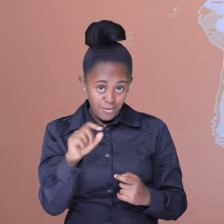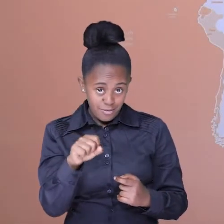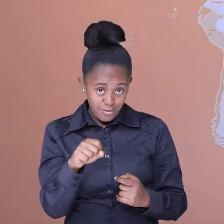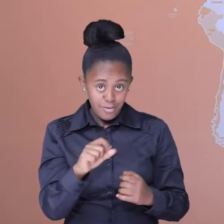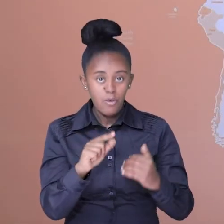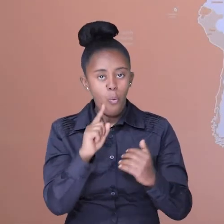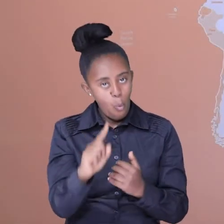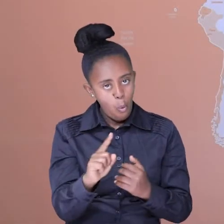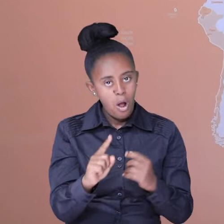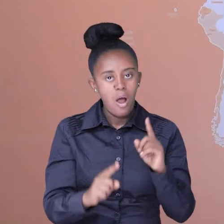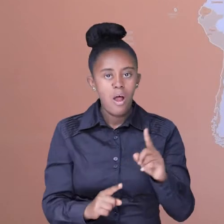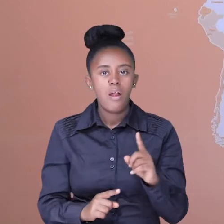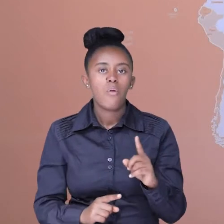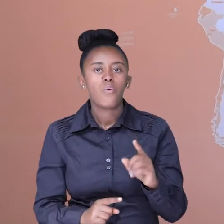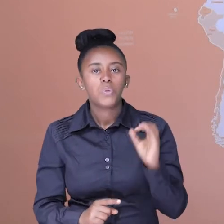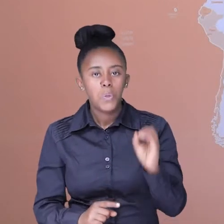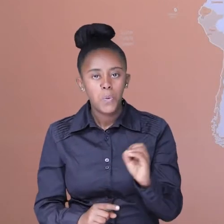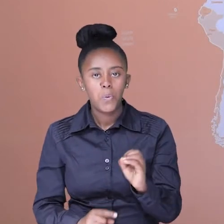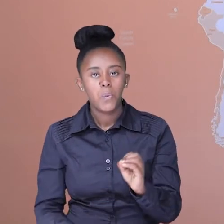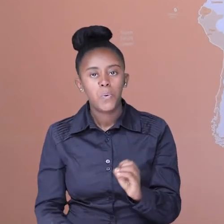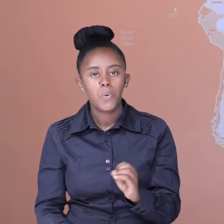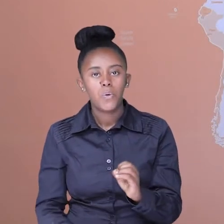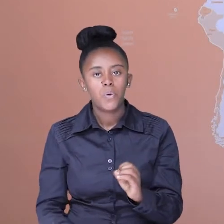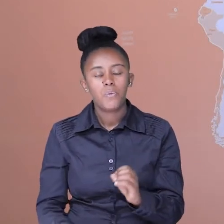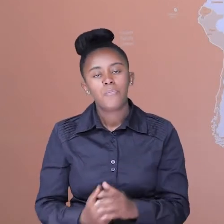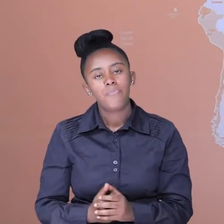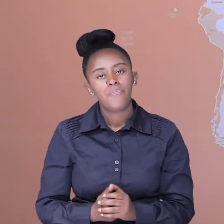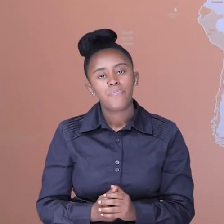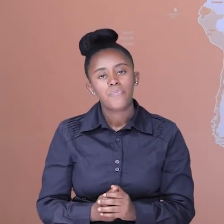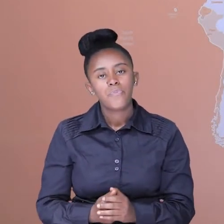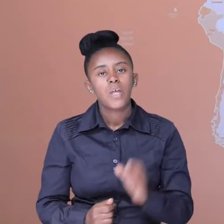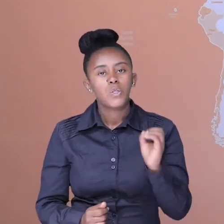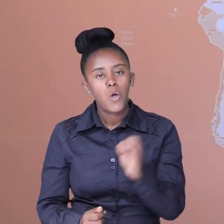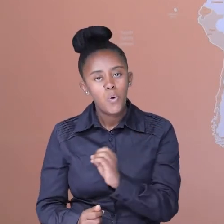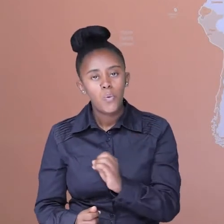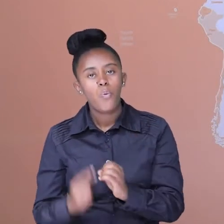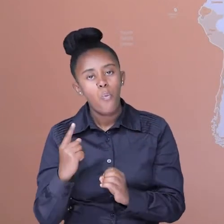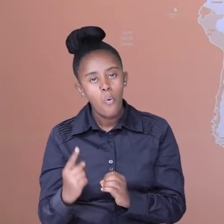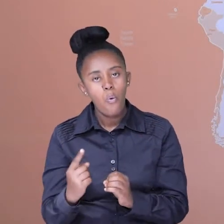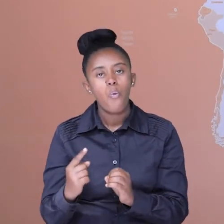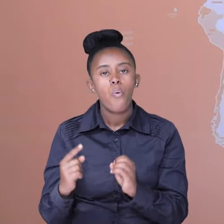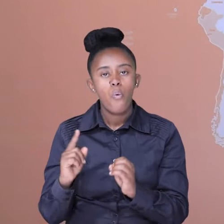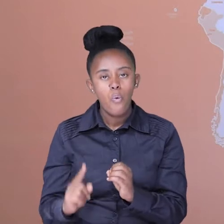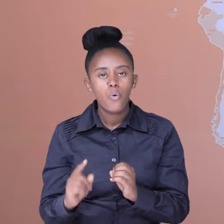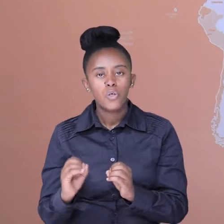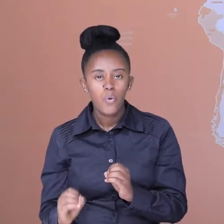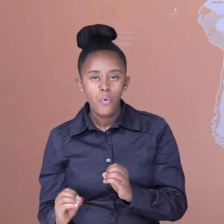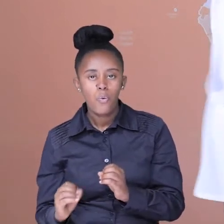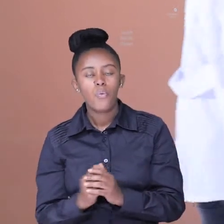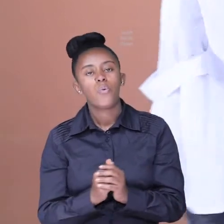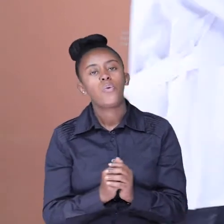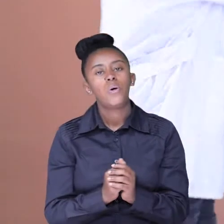0 1 0 0. OR gate is 1 0 1 0 0